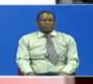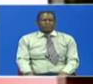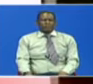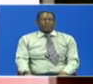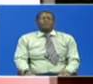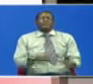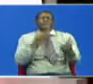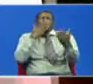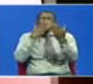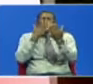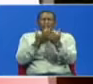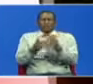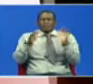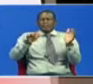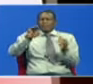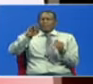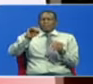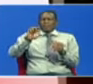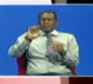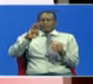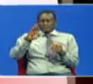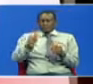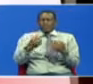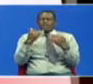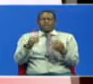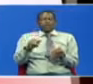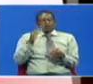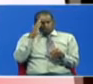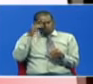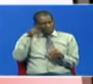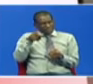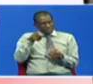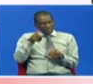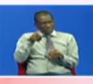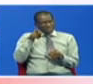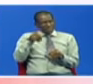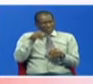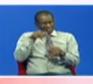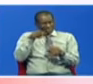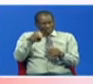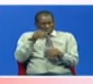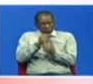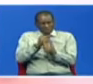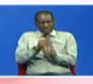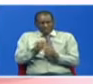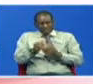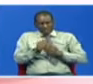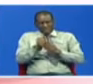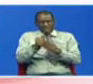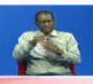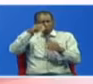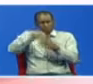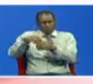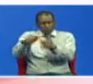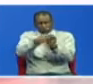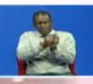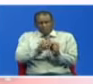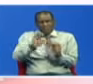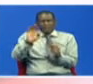Thank you very much, Melba. Now, you know, this kind of effort is actually spearheaded, put together